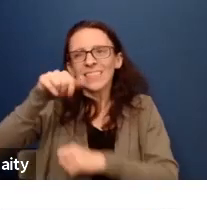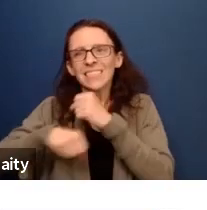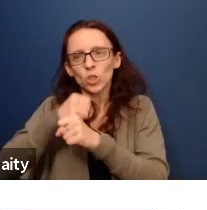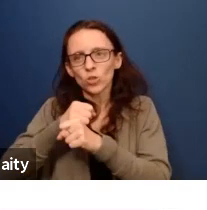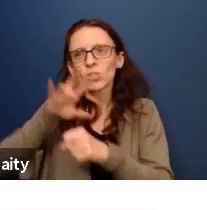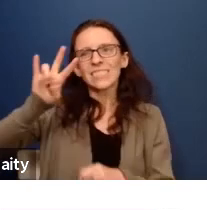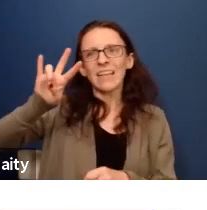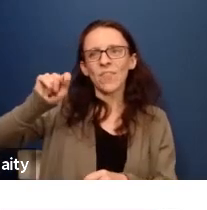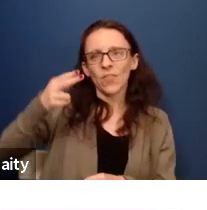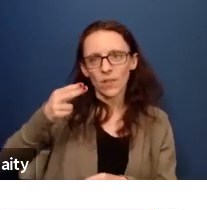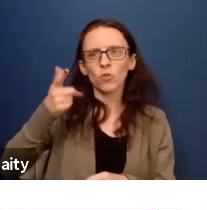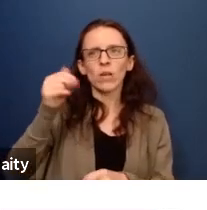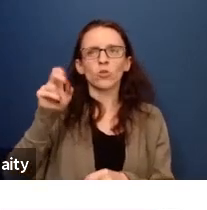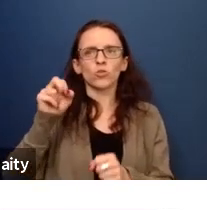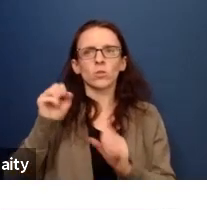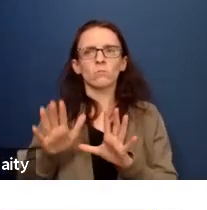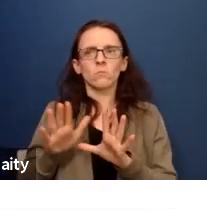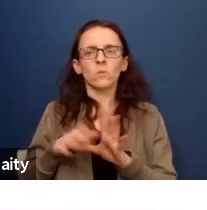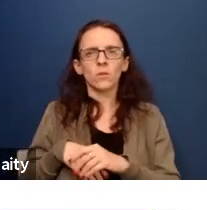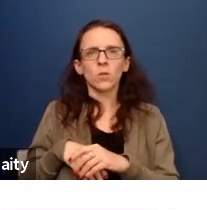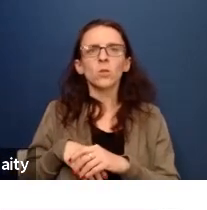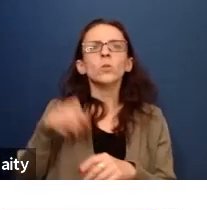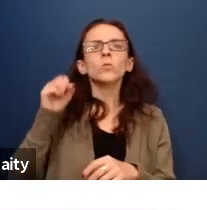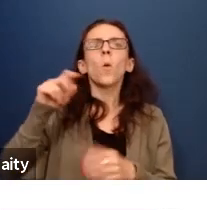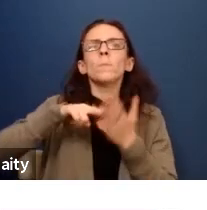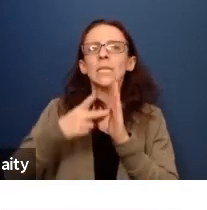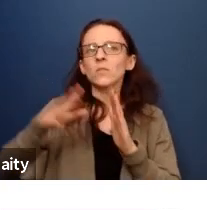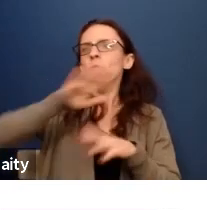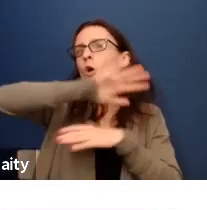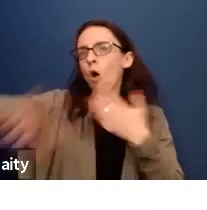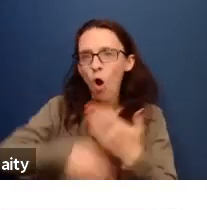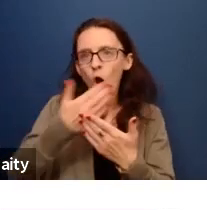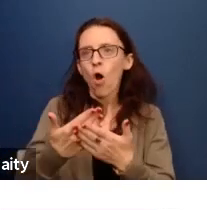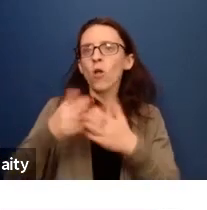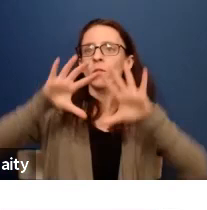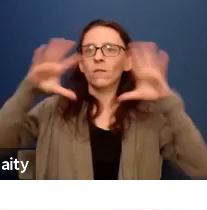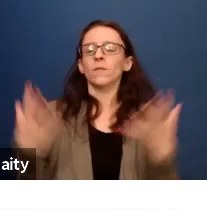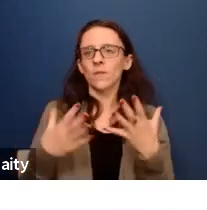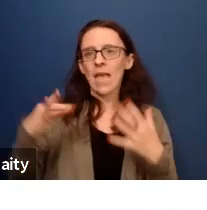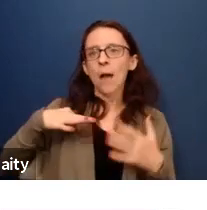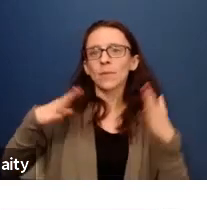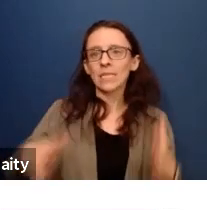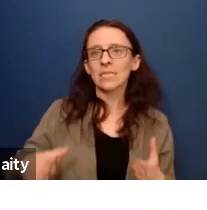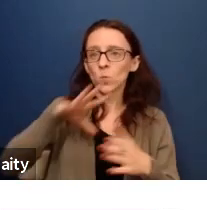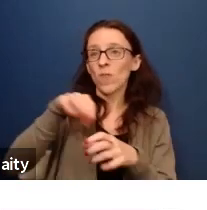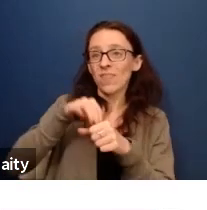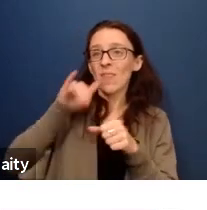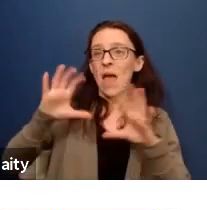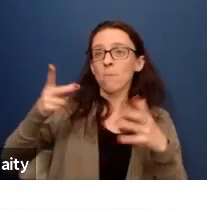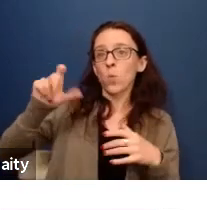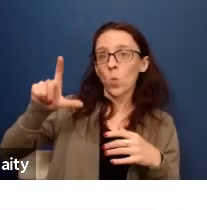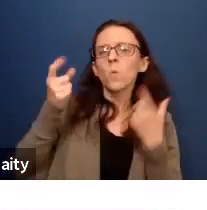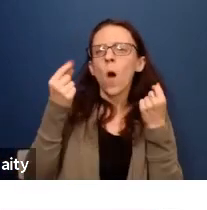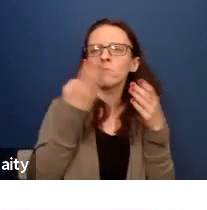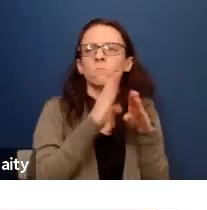And so the total is just of the students in the applicant pool. What was the breakdown?